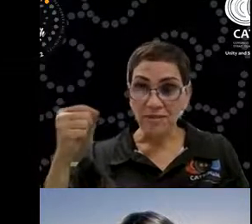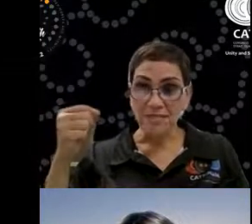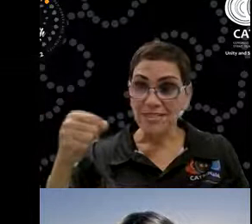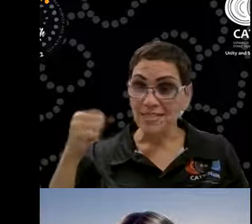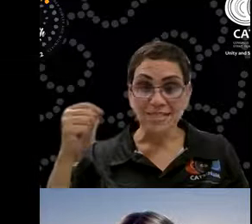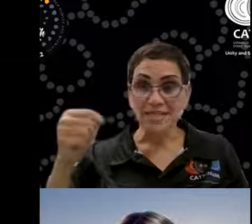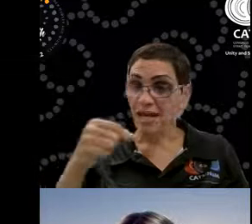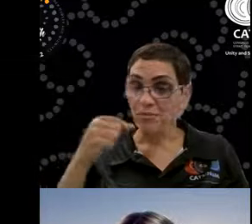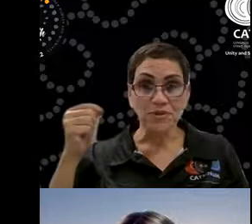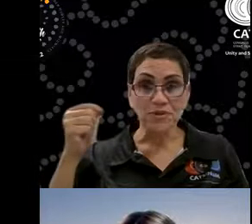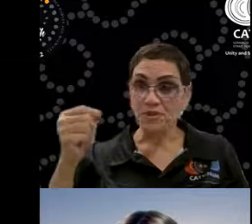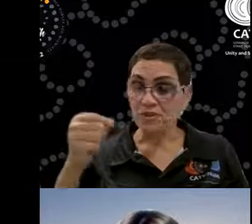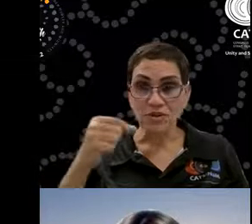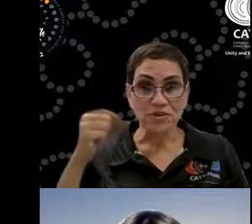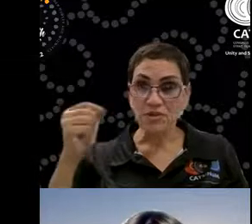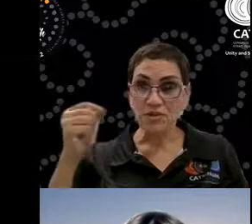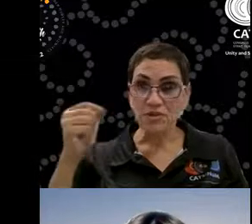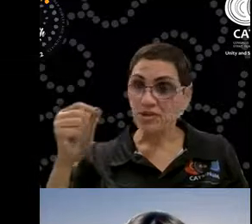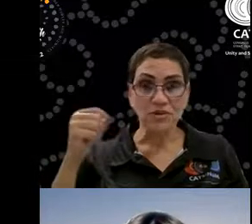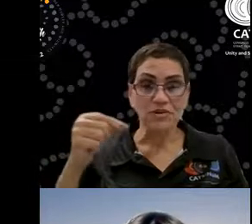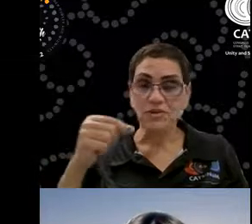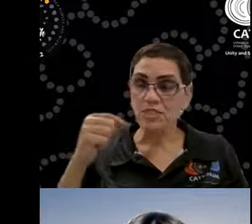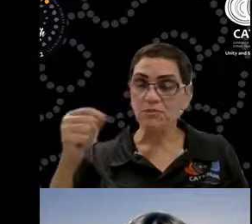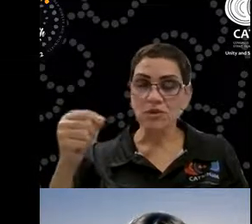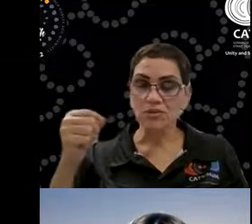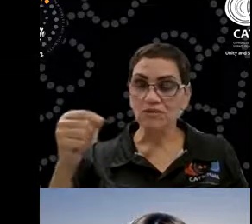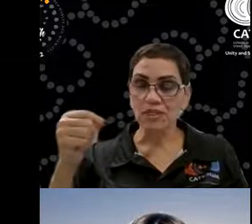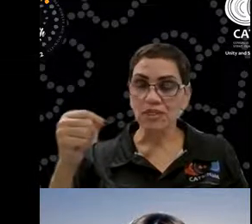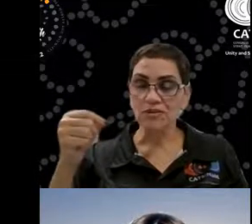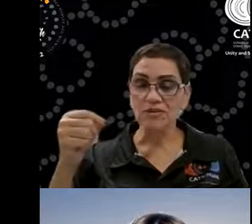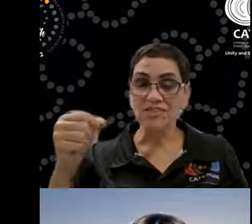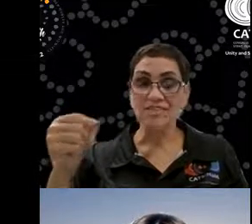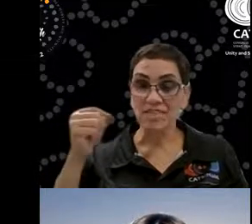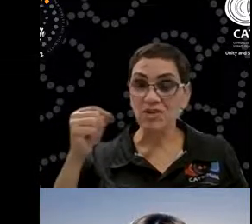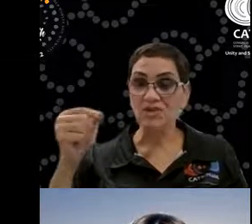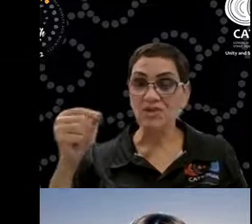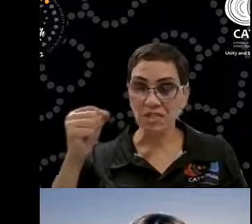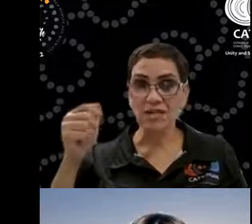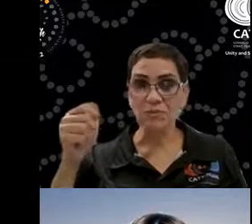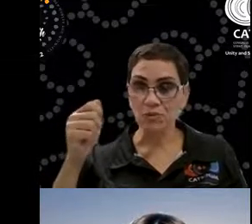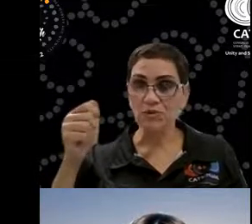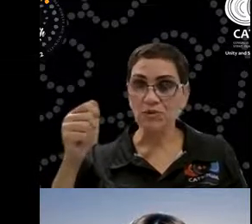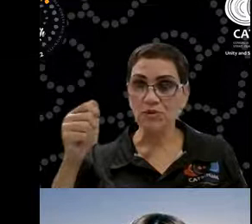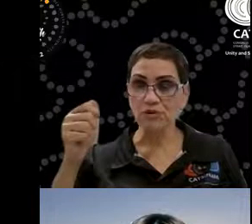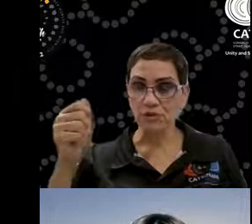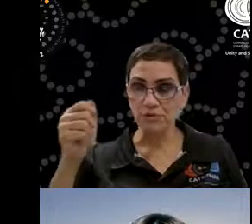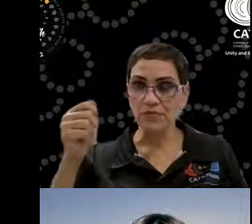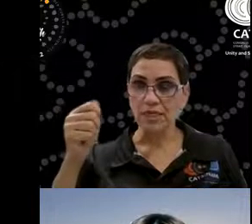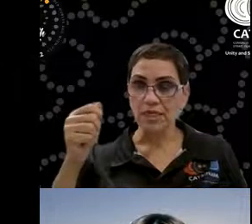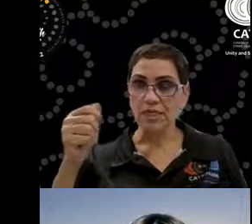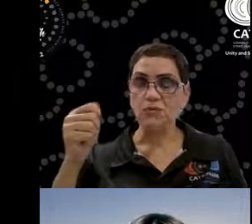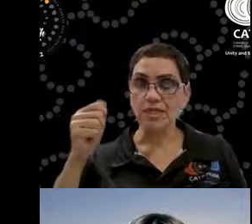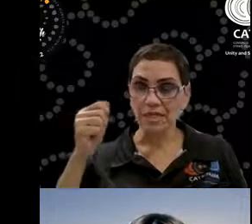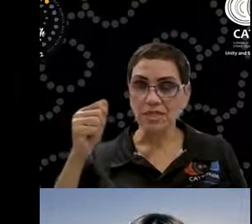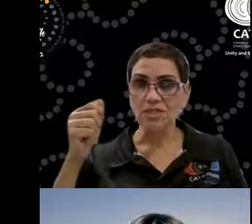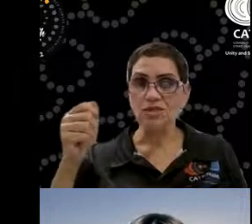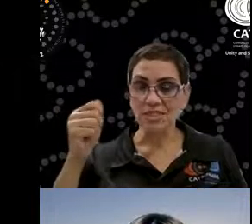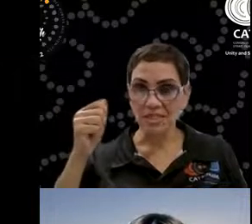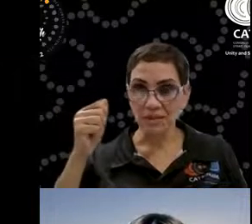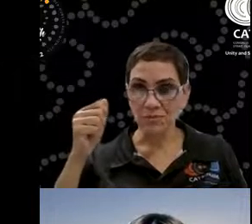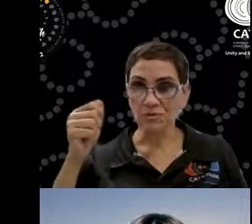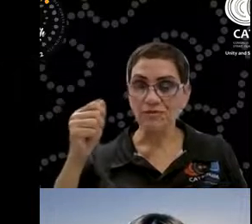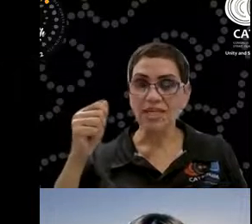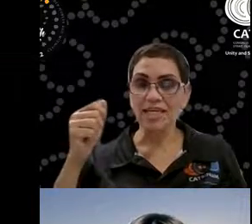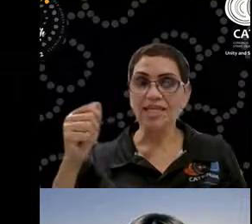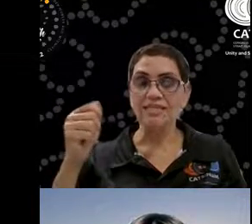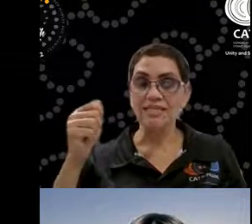of the we because this isn't an Aboriginal and Torres Strait Islander nursing and midwifery issue. This is a nursing and midwifery issue. And we